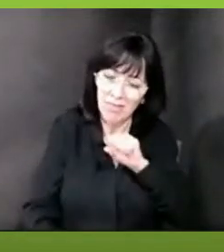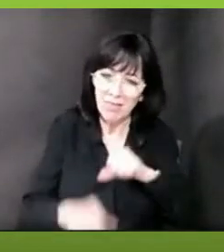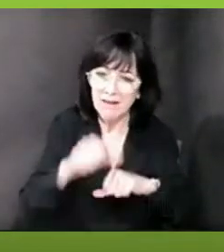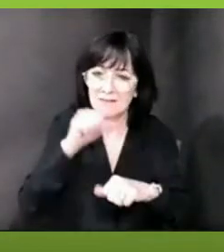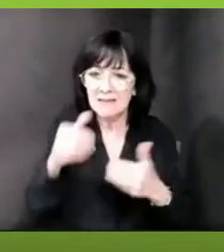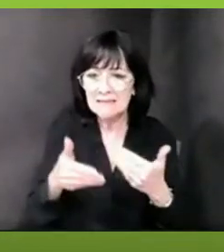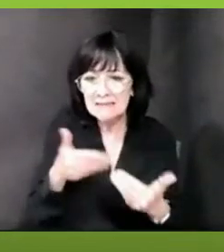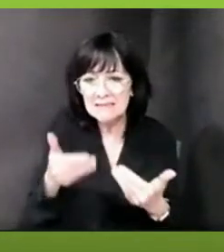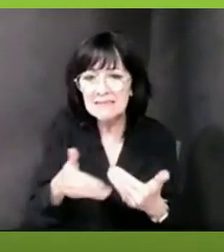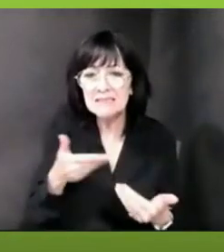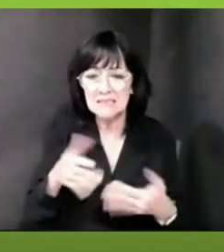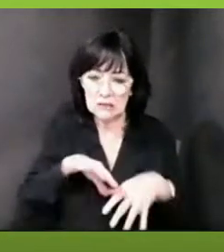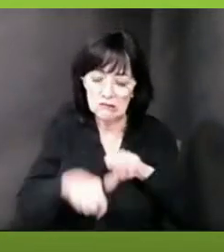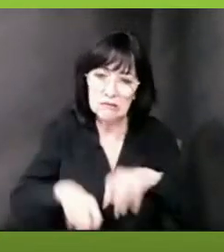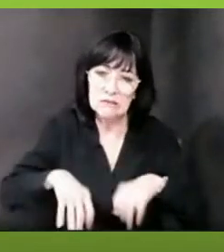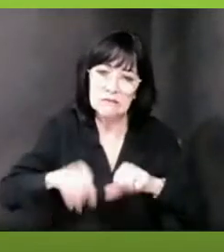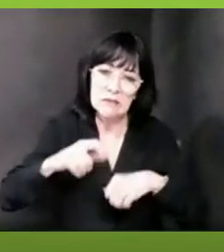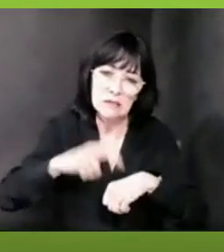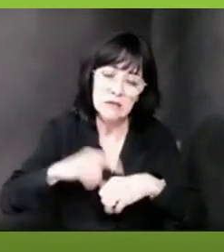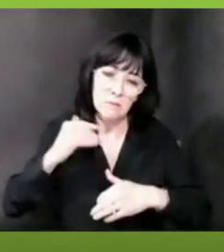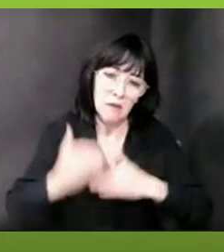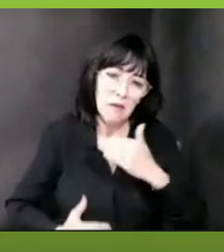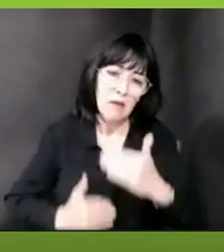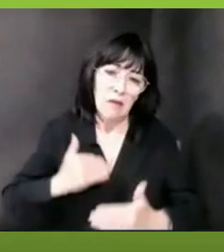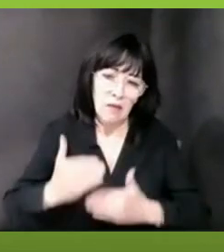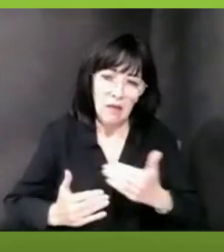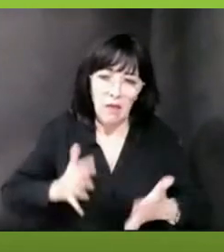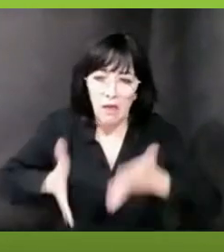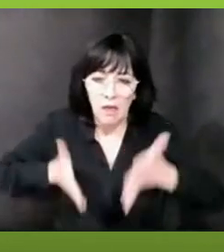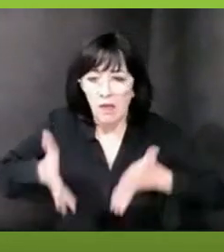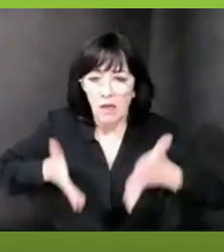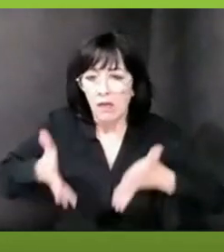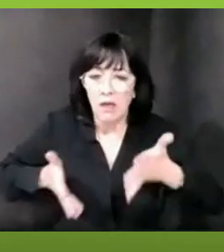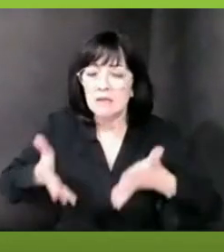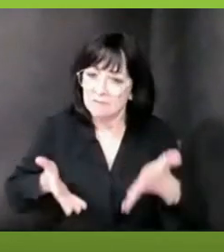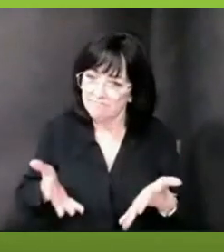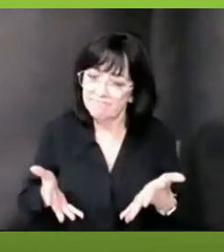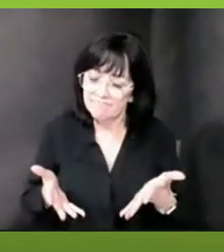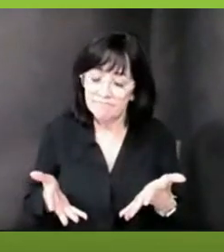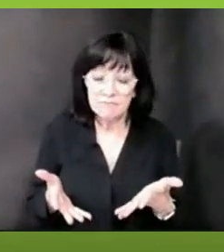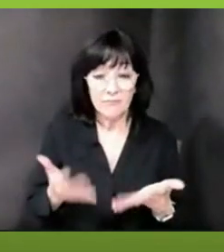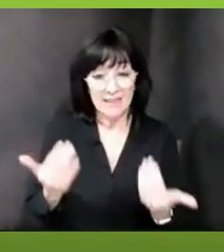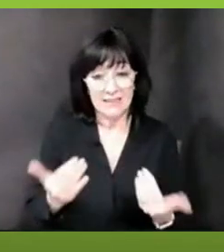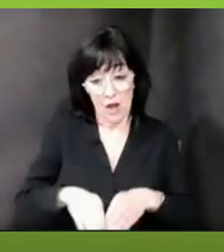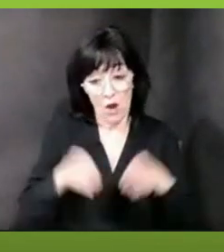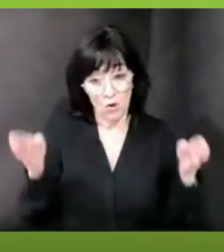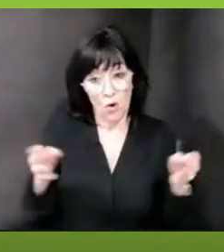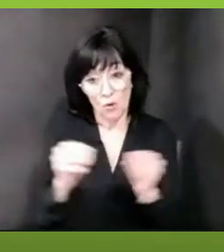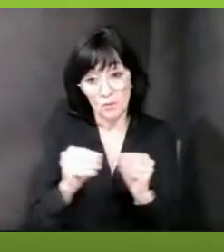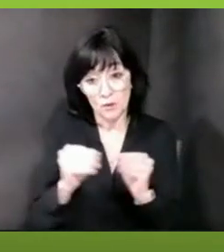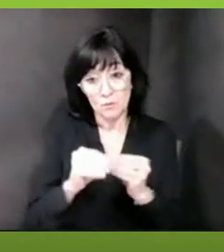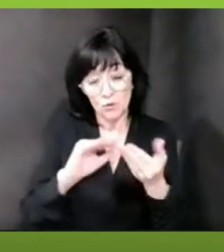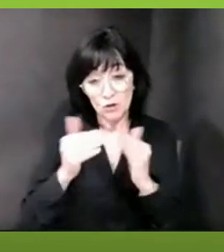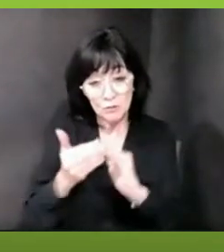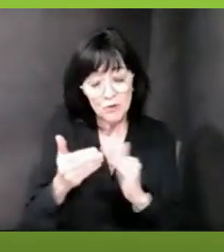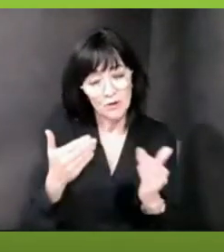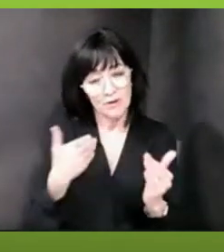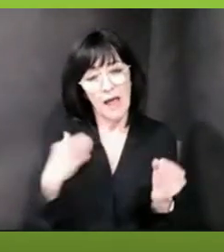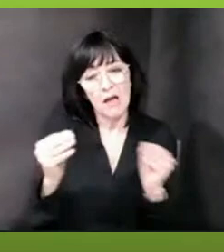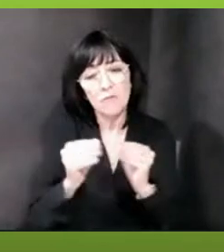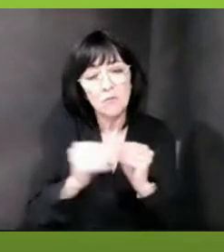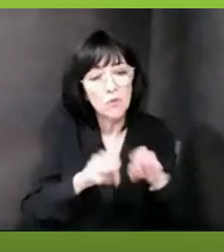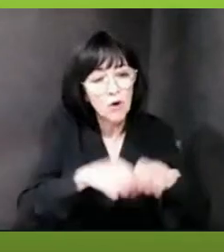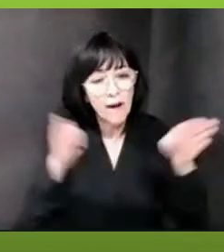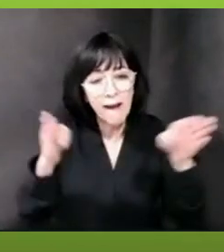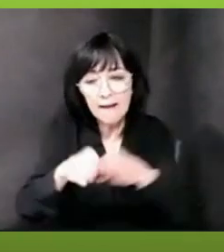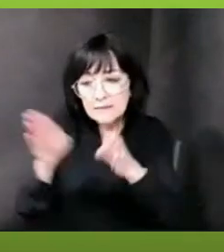I'm optimistic as things open up in the communities and we have more access for our children and youth that we're going to help